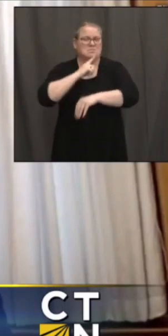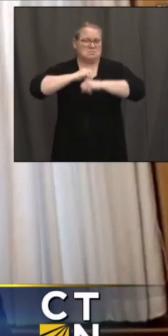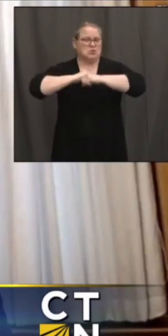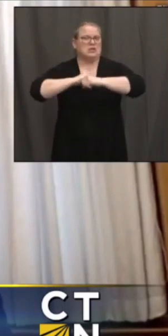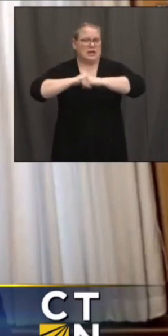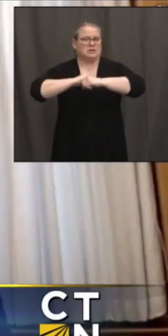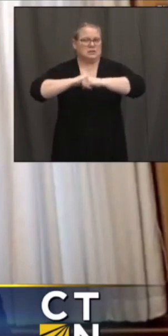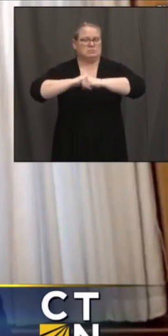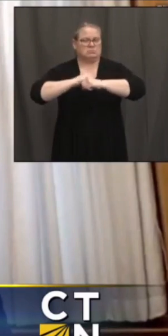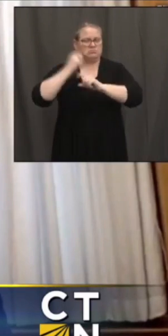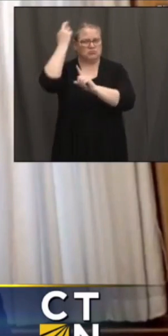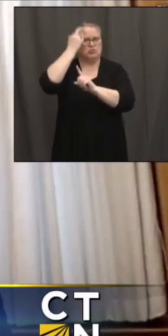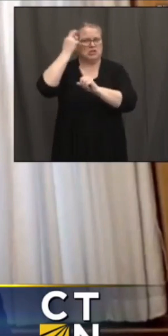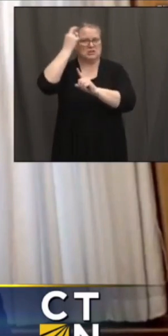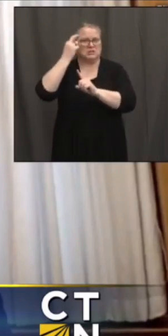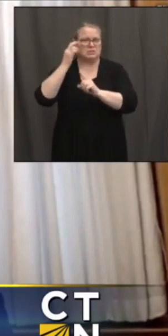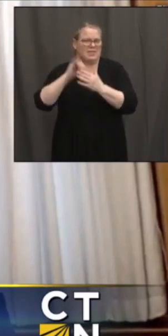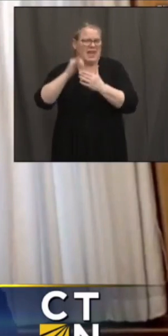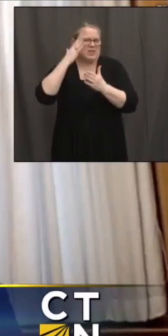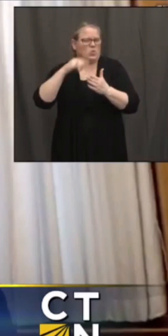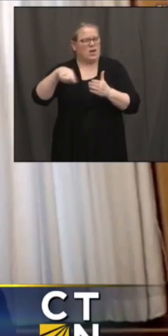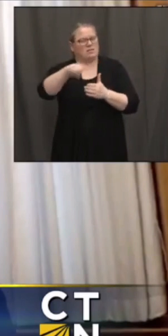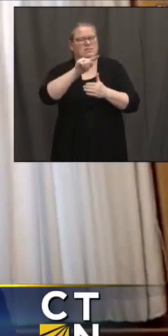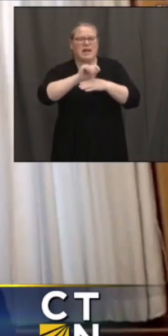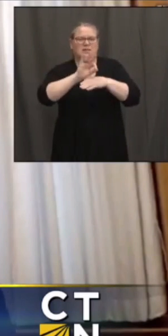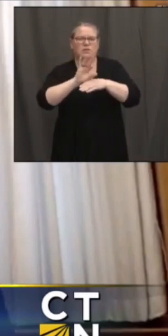logic on the guidance that they provided.